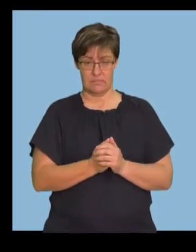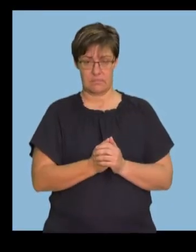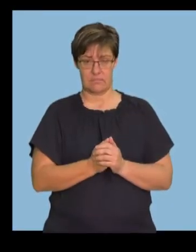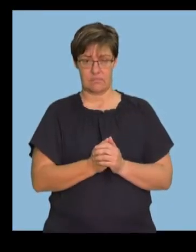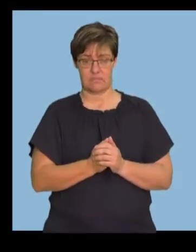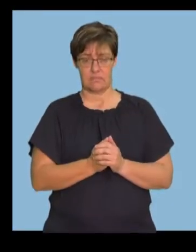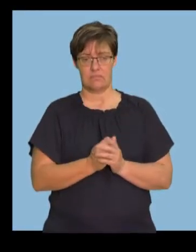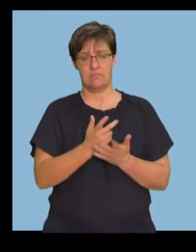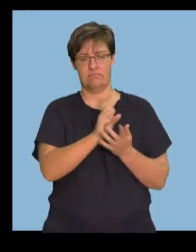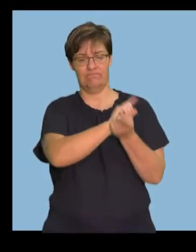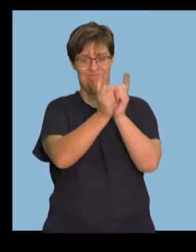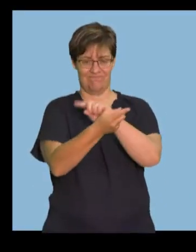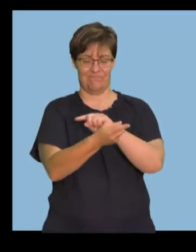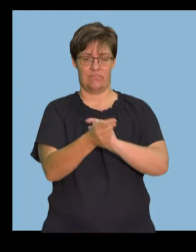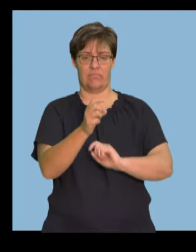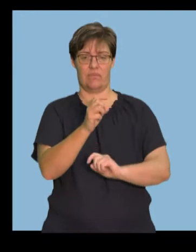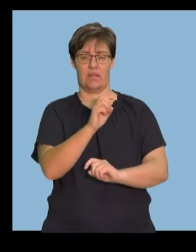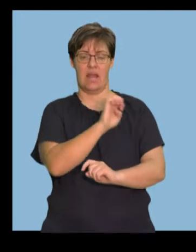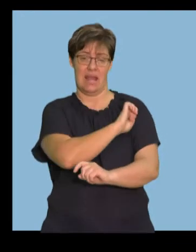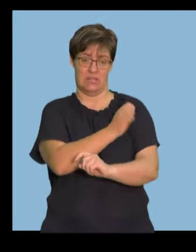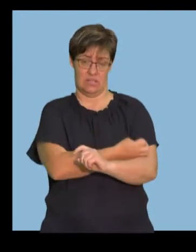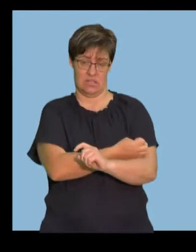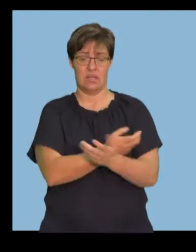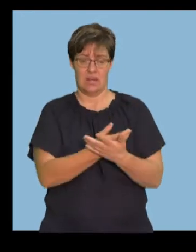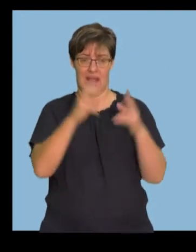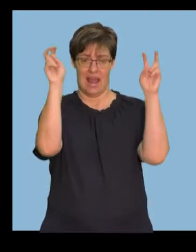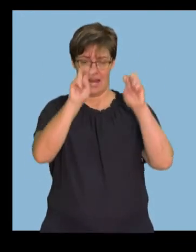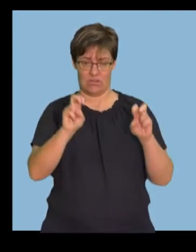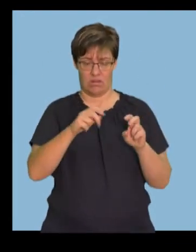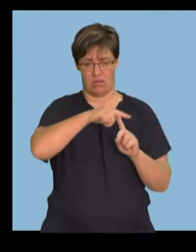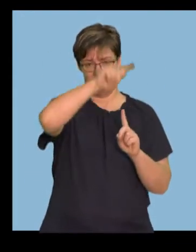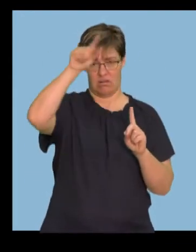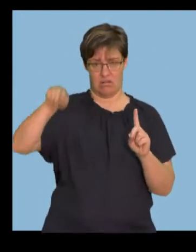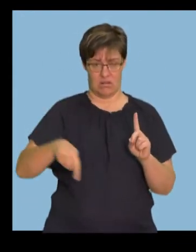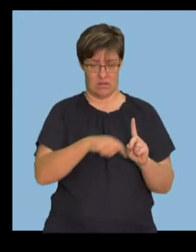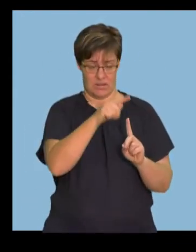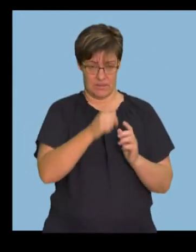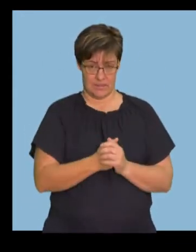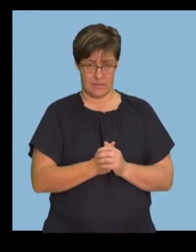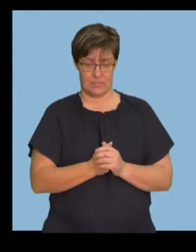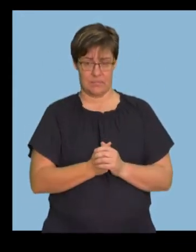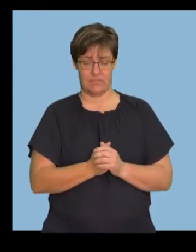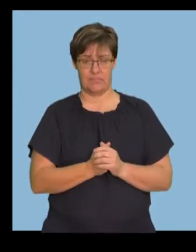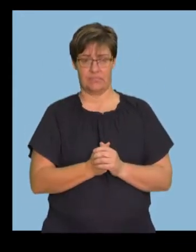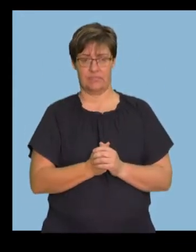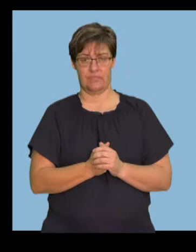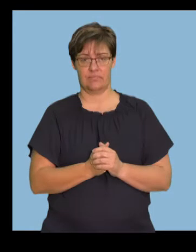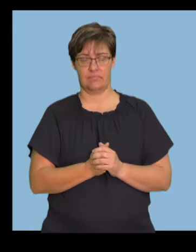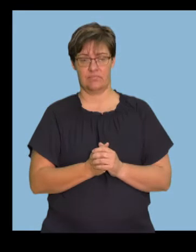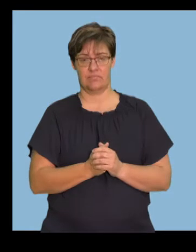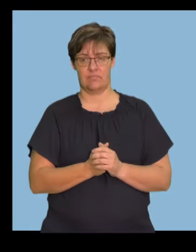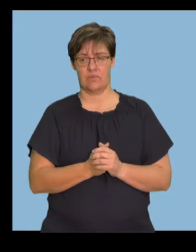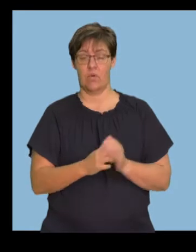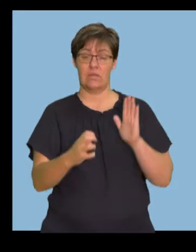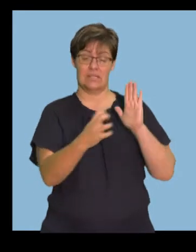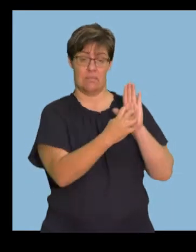rate of energy conversion in an electrical circuit. Okay. Right. So in terms